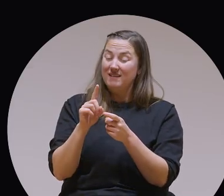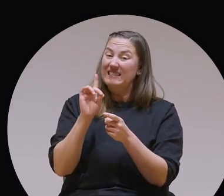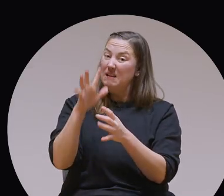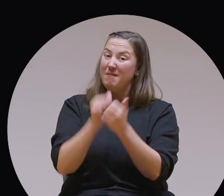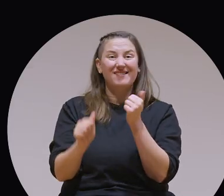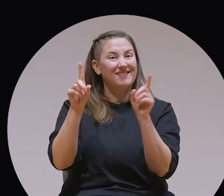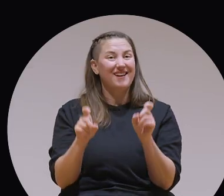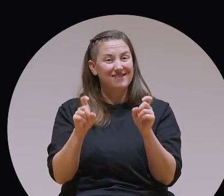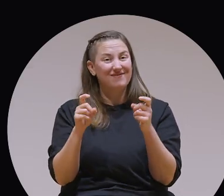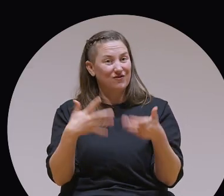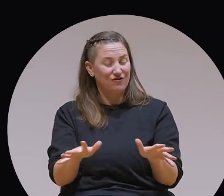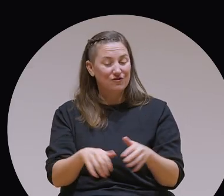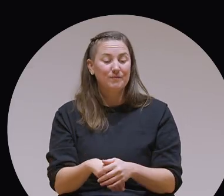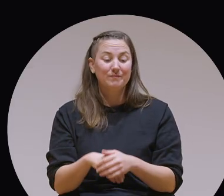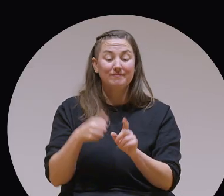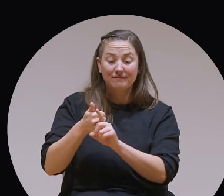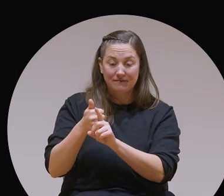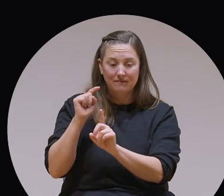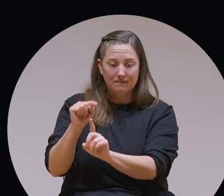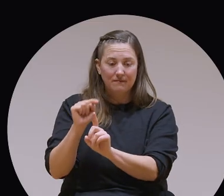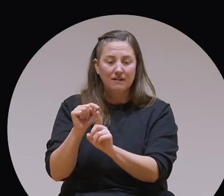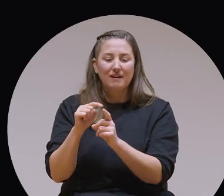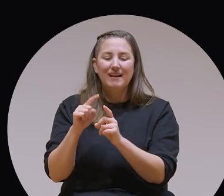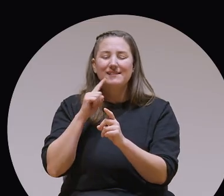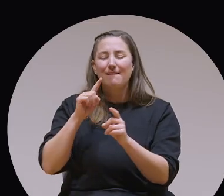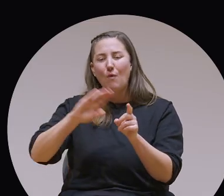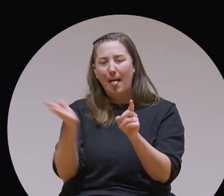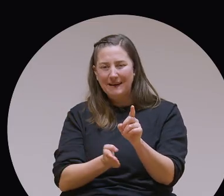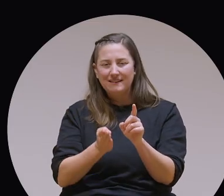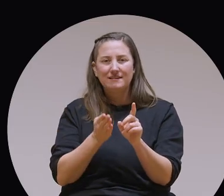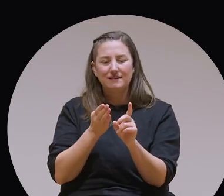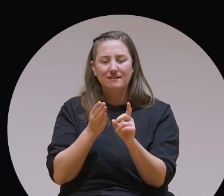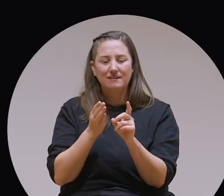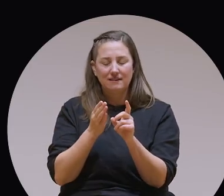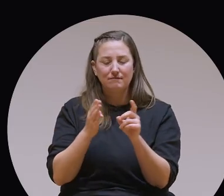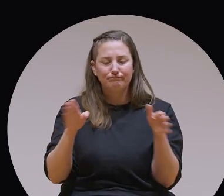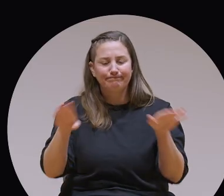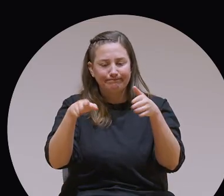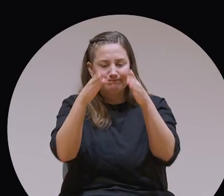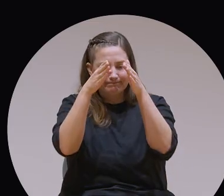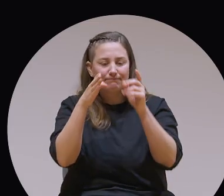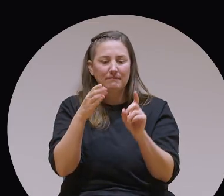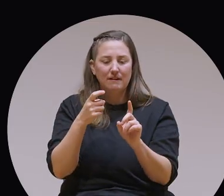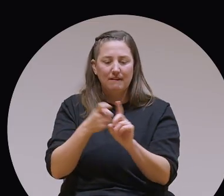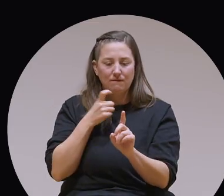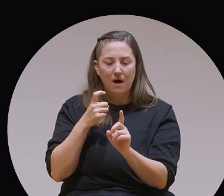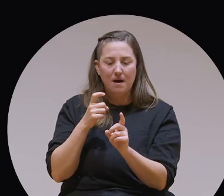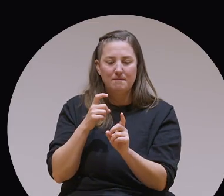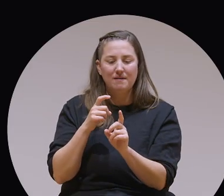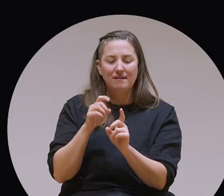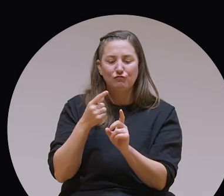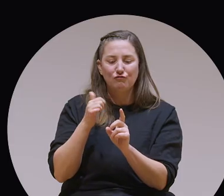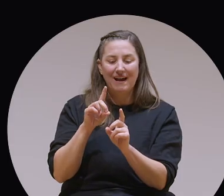test. You can see it's a fragmentary bust of a dignitary from the Ramesside